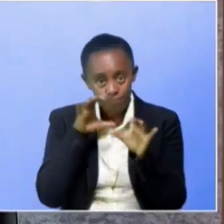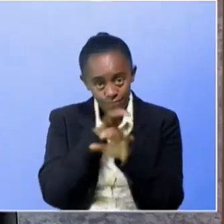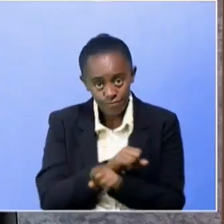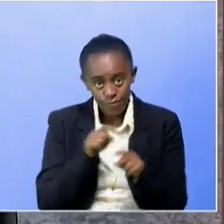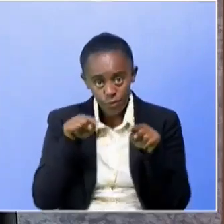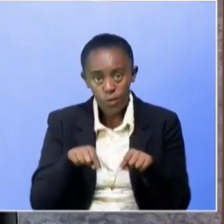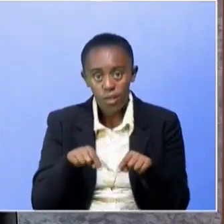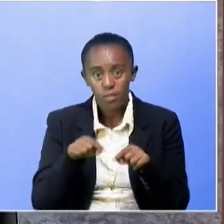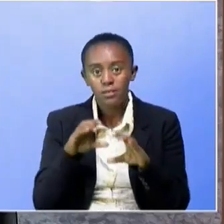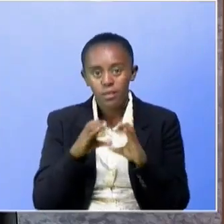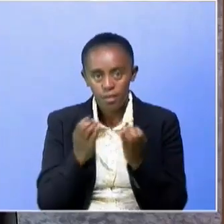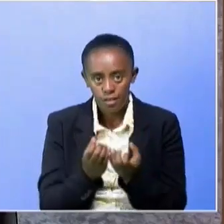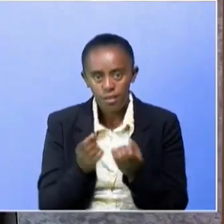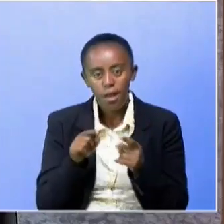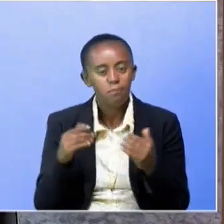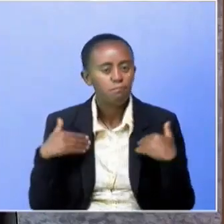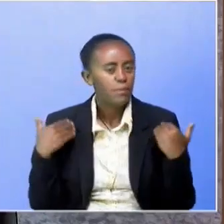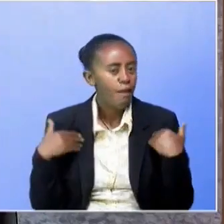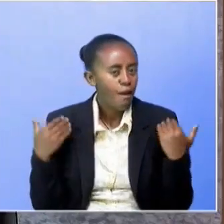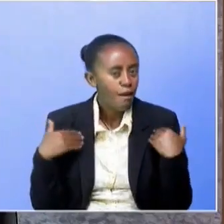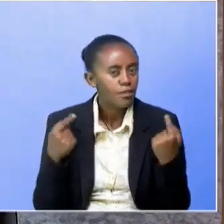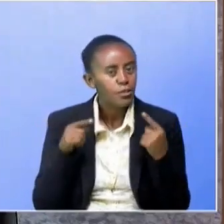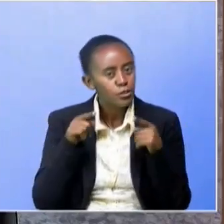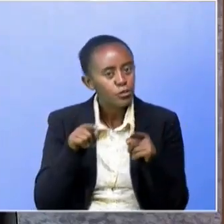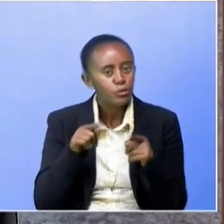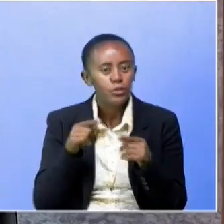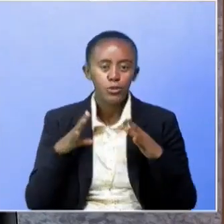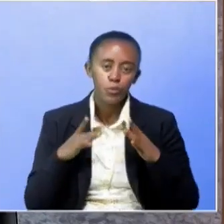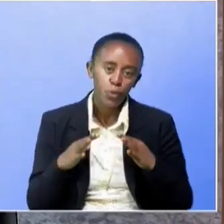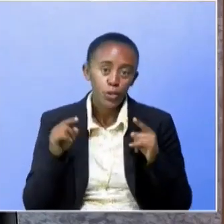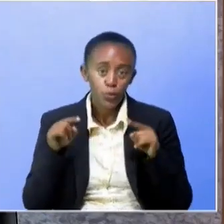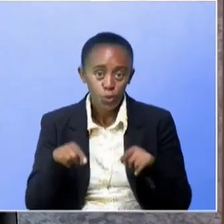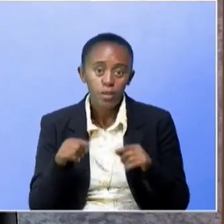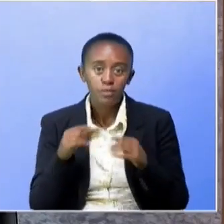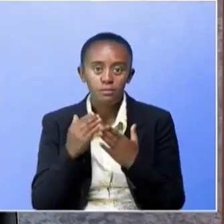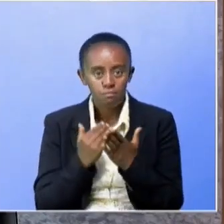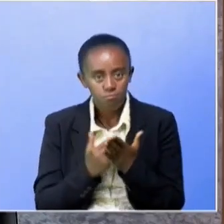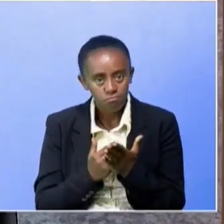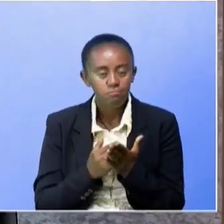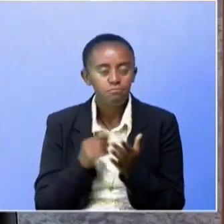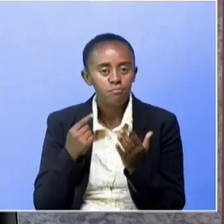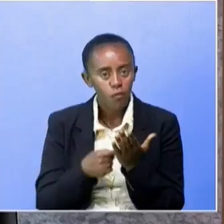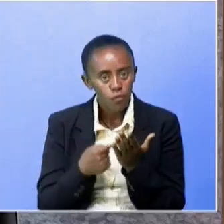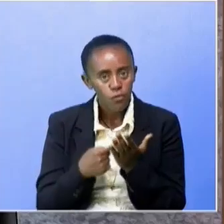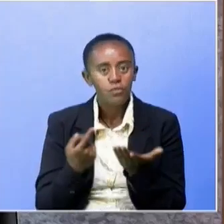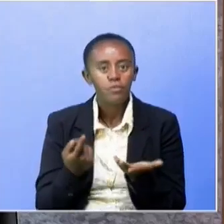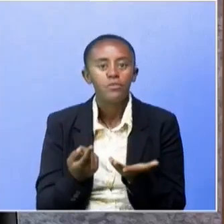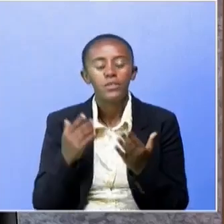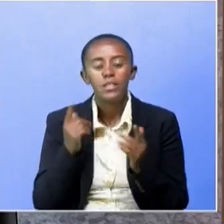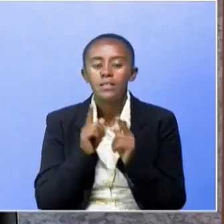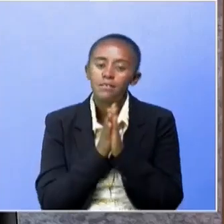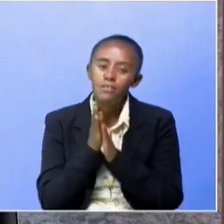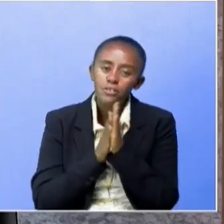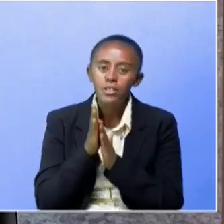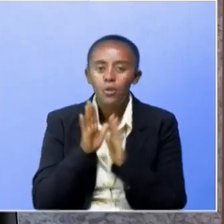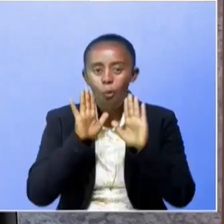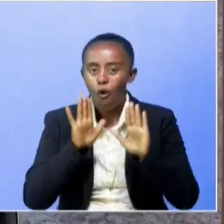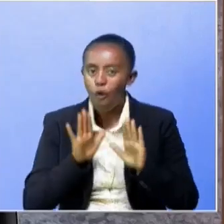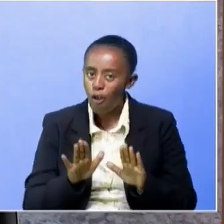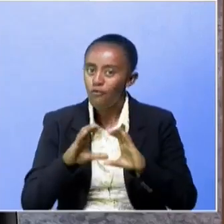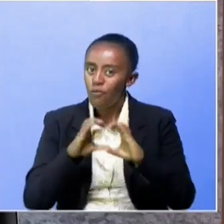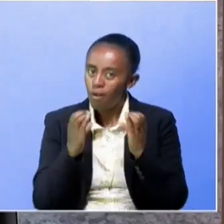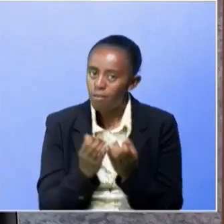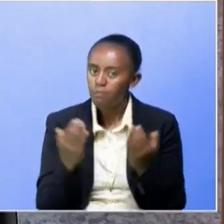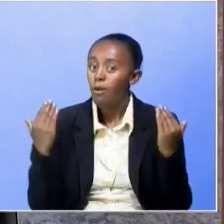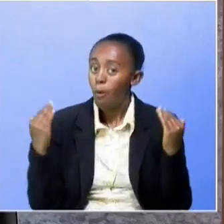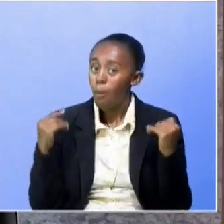today's class. I'm really glad that you could all join us today for this interesting and wonderful class. And